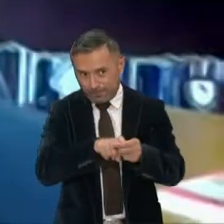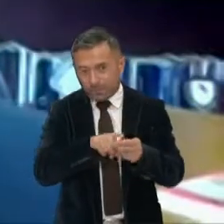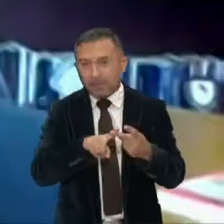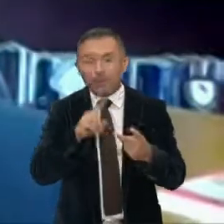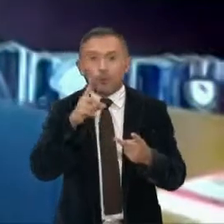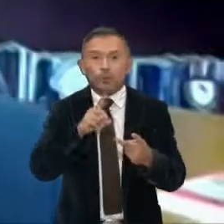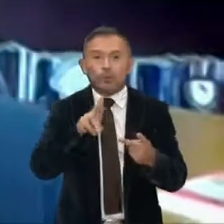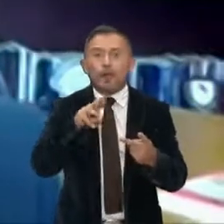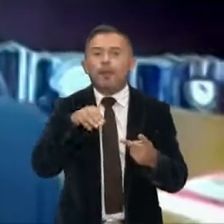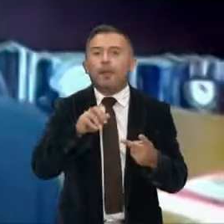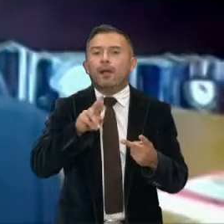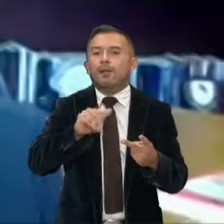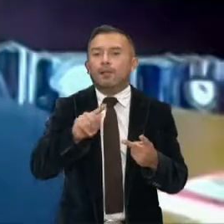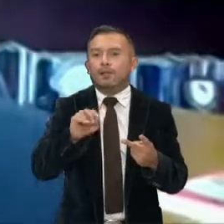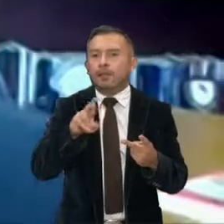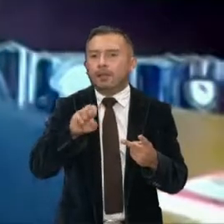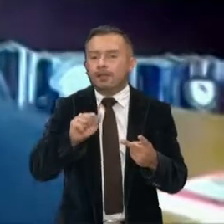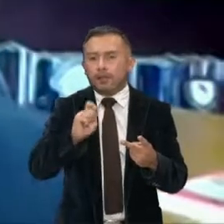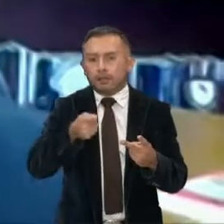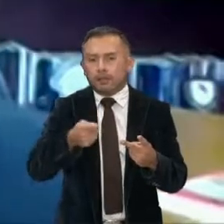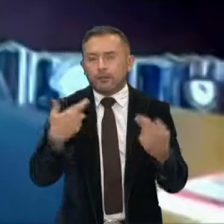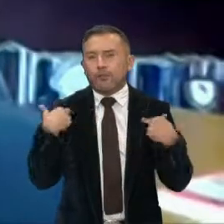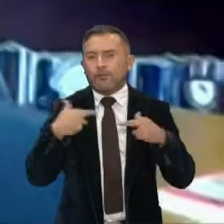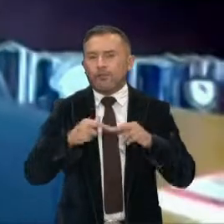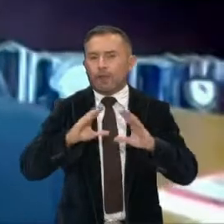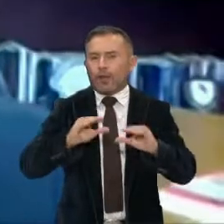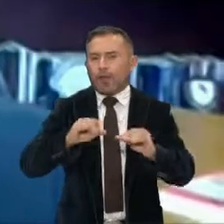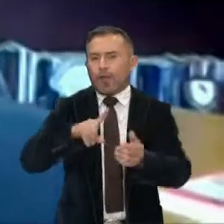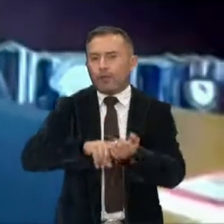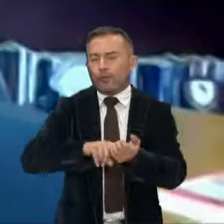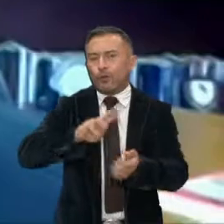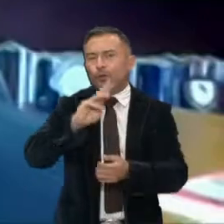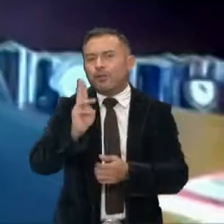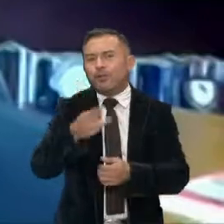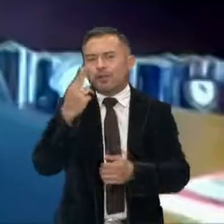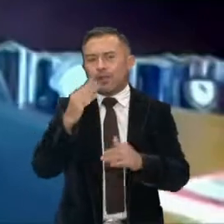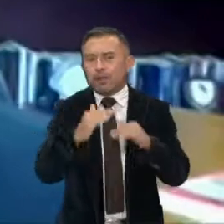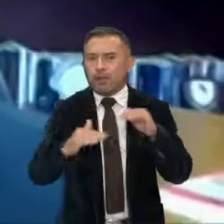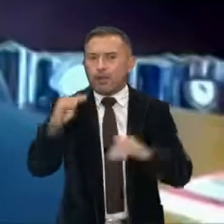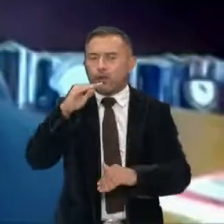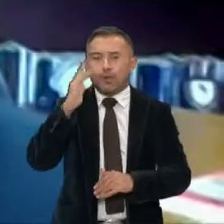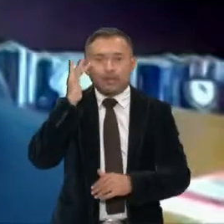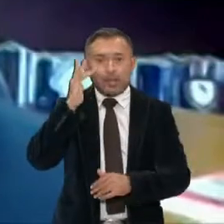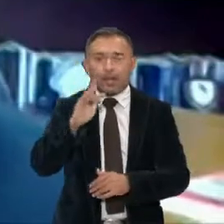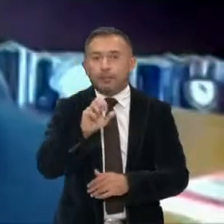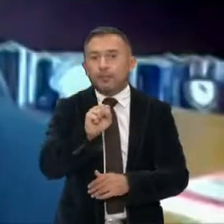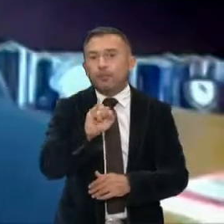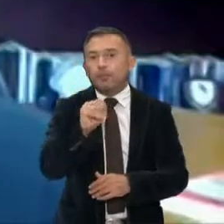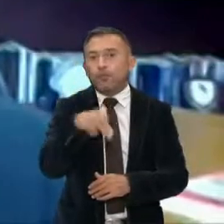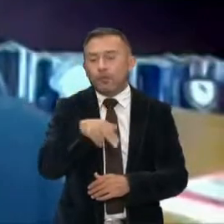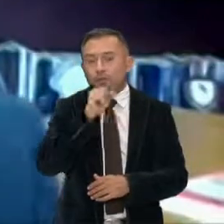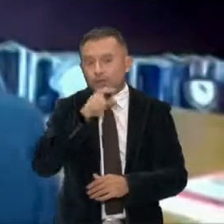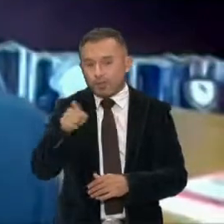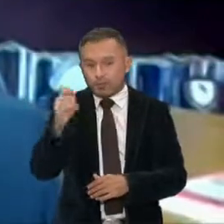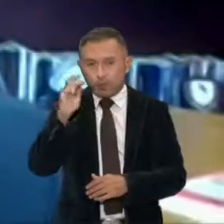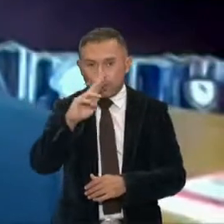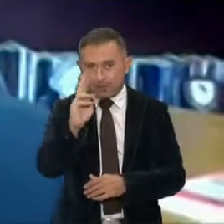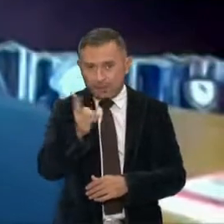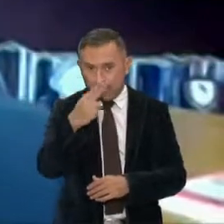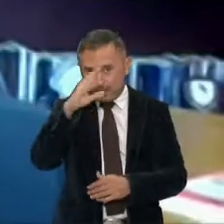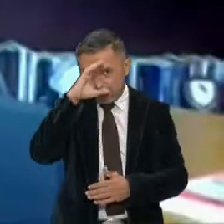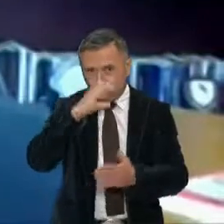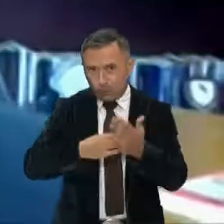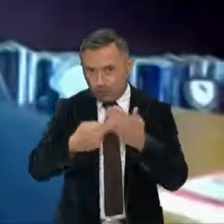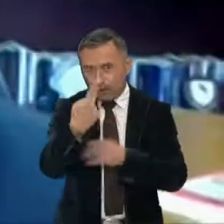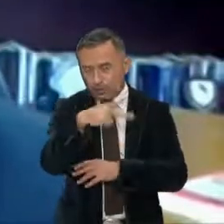the Supreme Electoral Tribunal in Bolivia, Dr. Maria Teresa Segada, who is a professor of the Universidad Mayor de